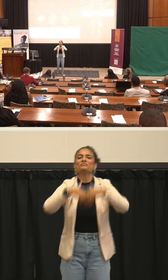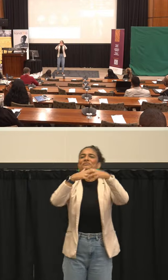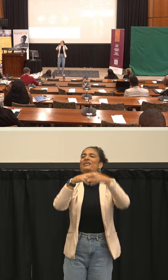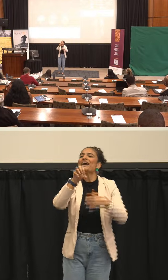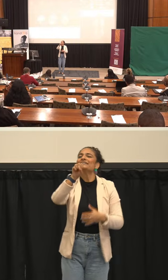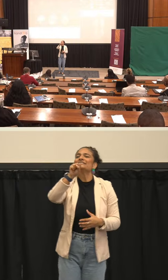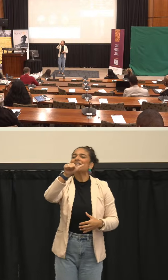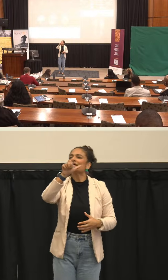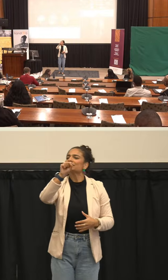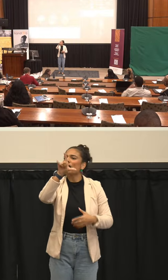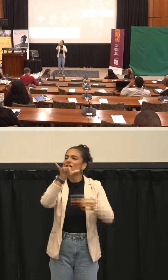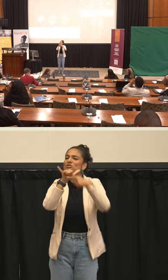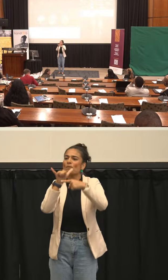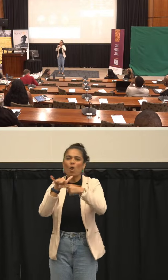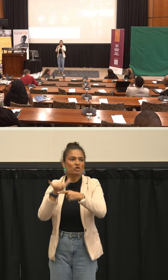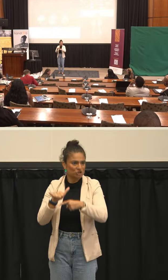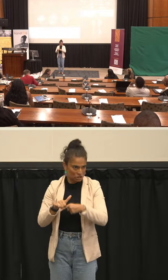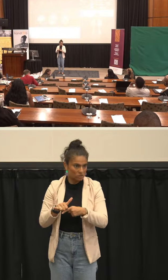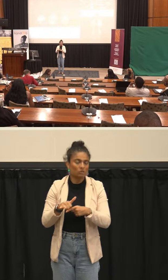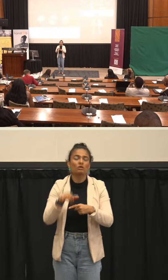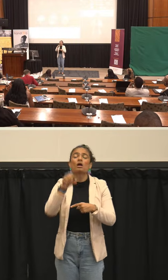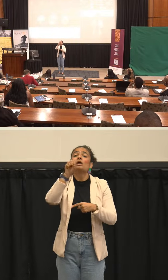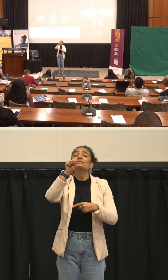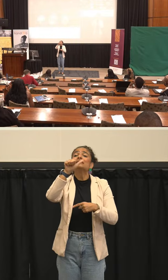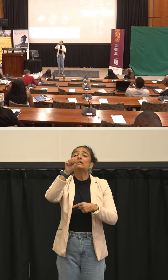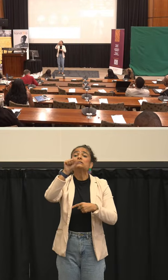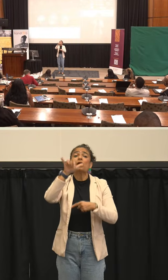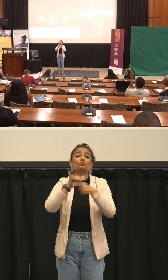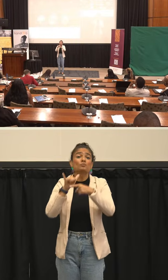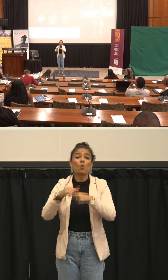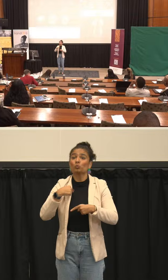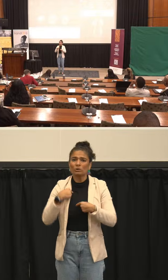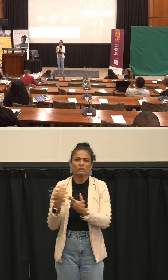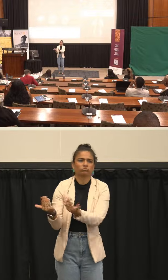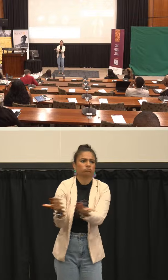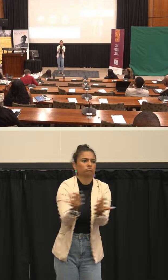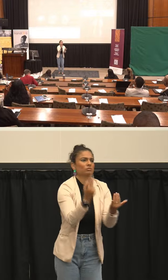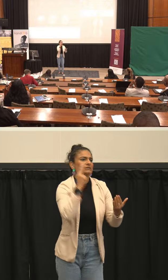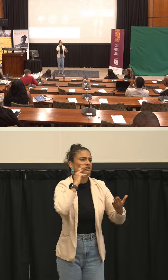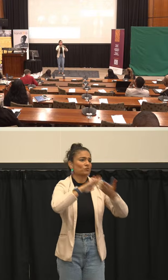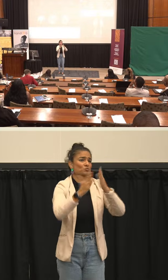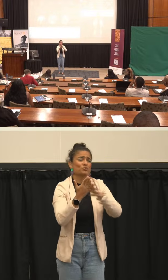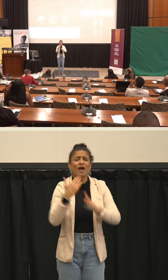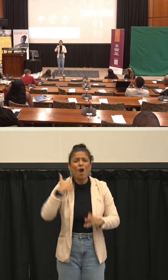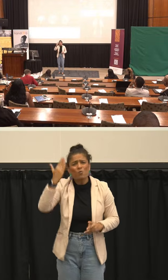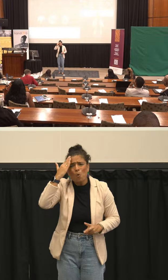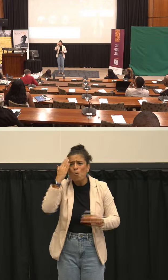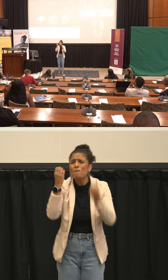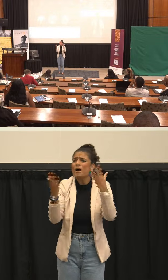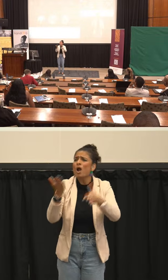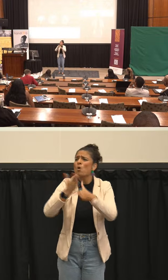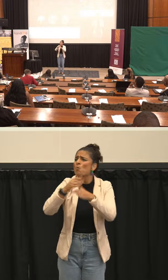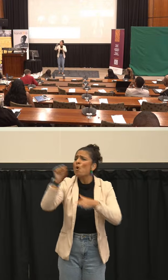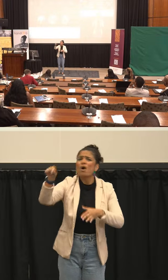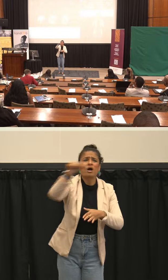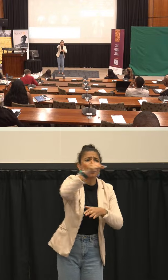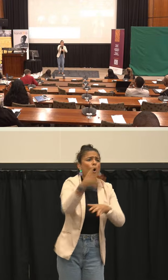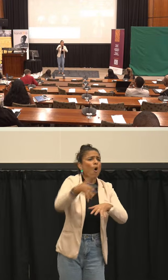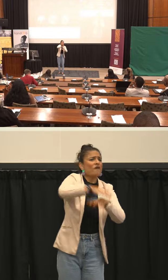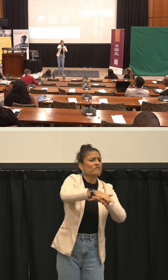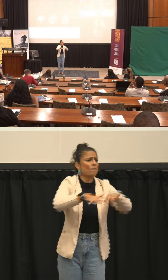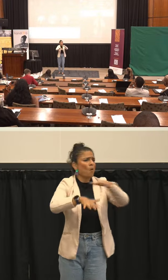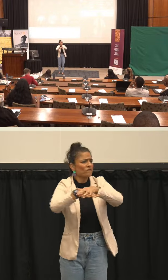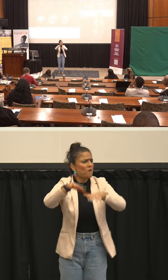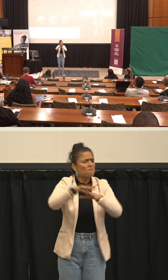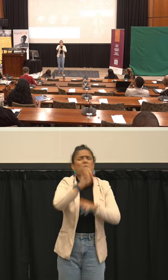We also have set up SASL terminology, and the SASL terminology we've gathered from the deaf community.